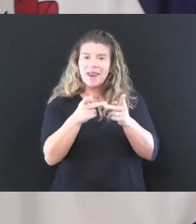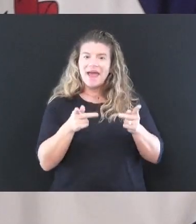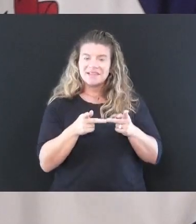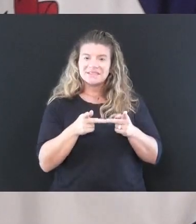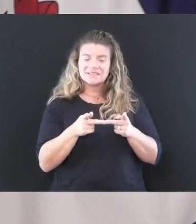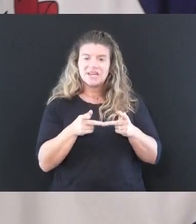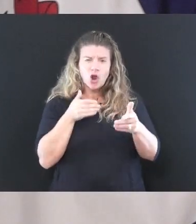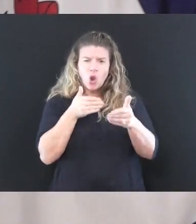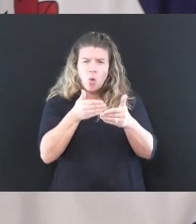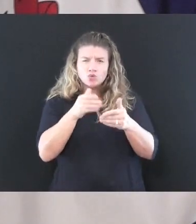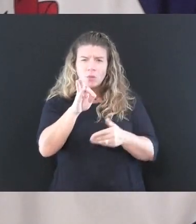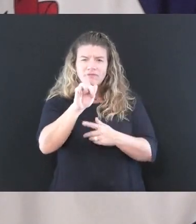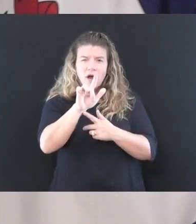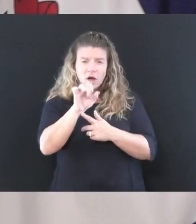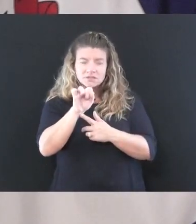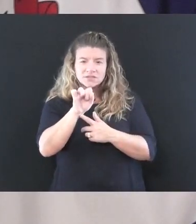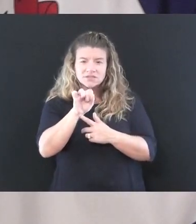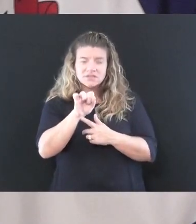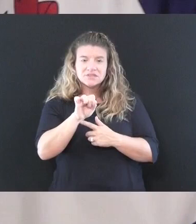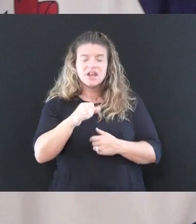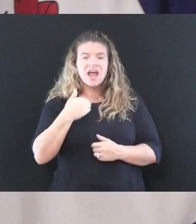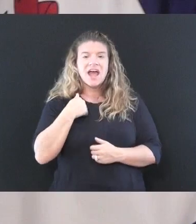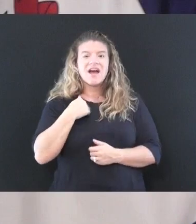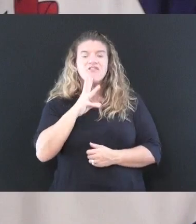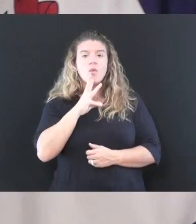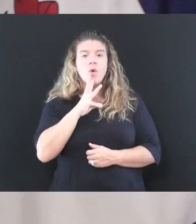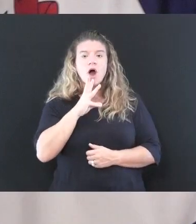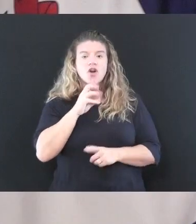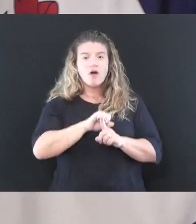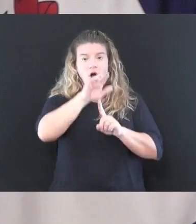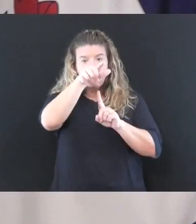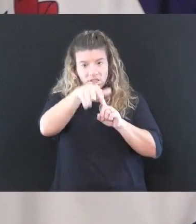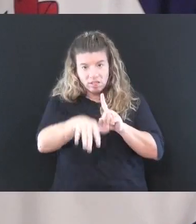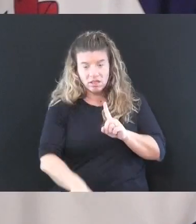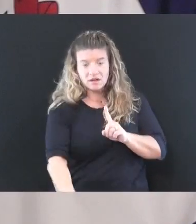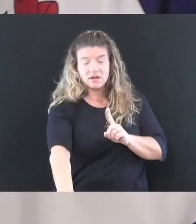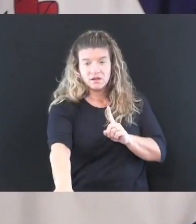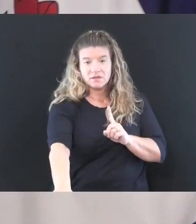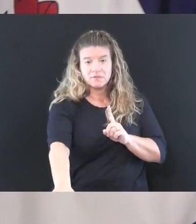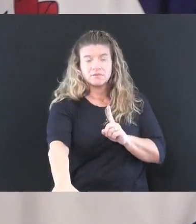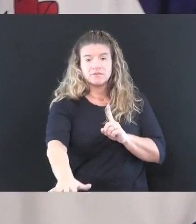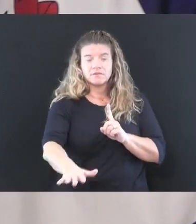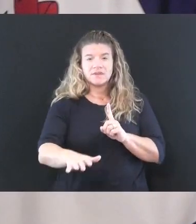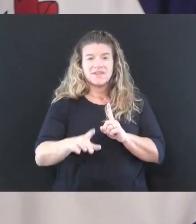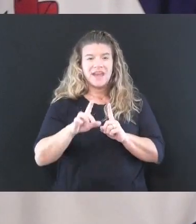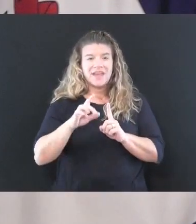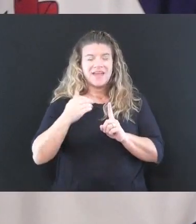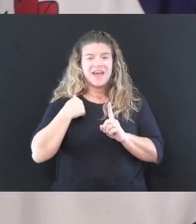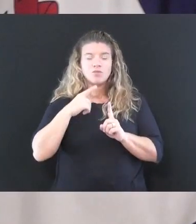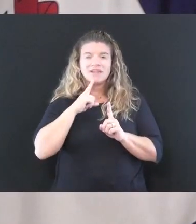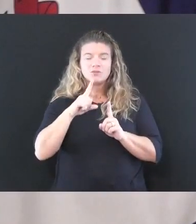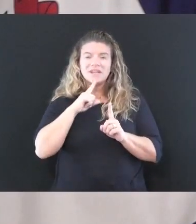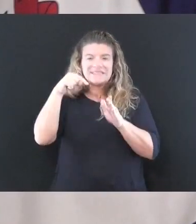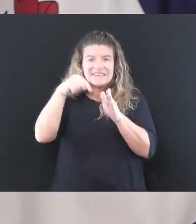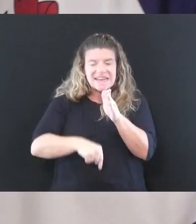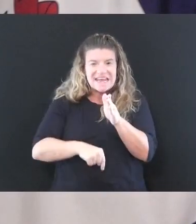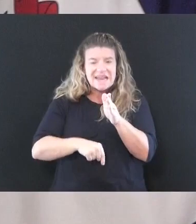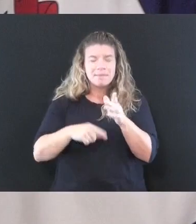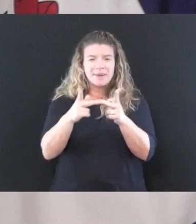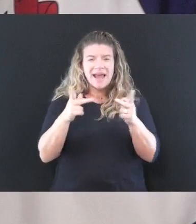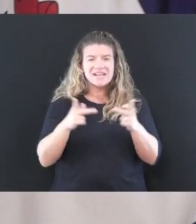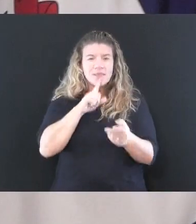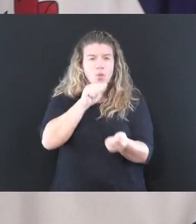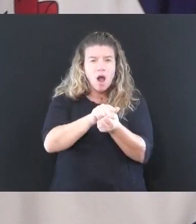falls, or at the falls, and there's a waterfall in the river. And there's a deep crevice in the rocks there